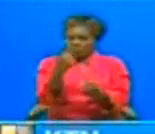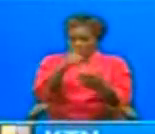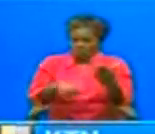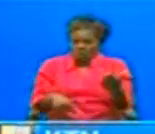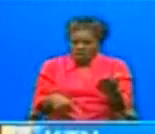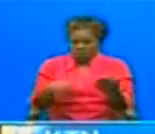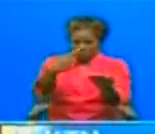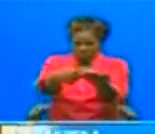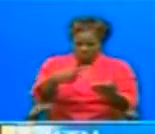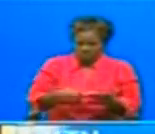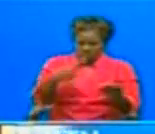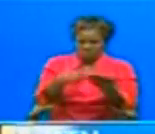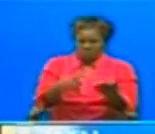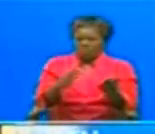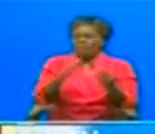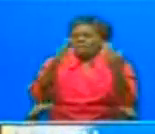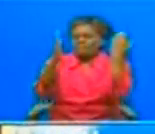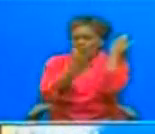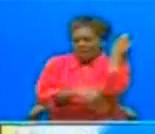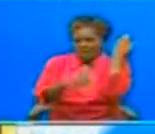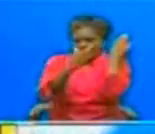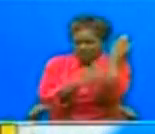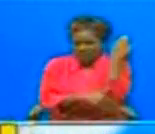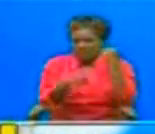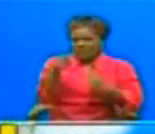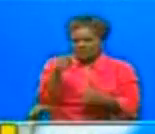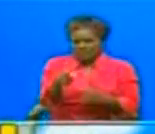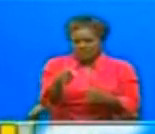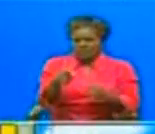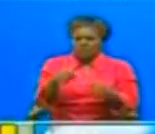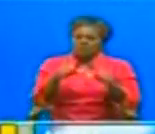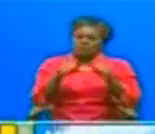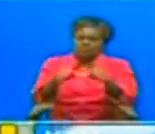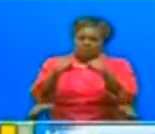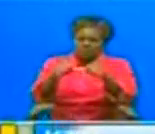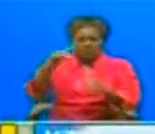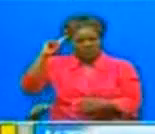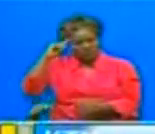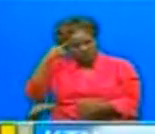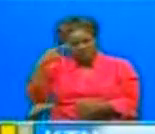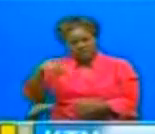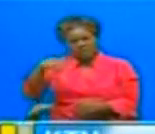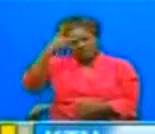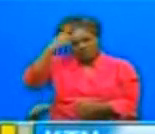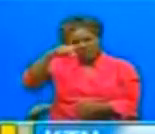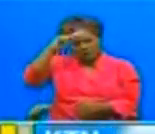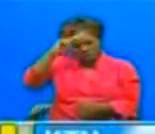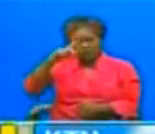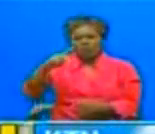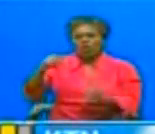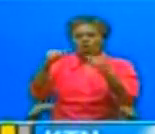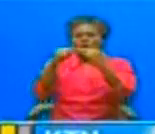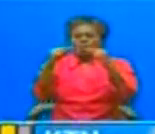truncating debate before it took place, and that was in keeping with what we thought was the philosophy of our opponents